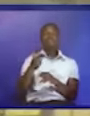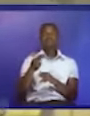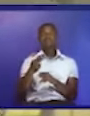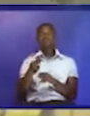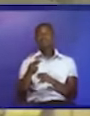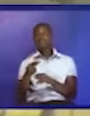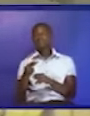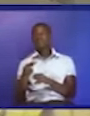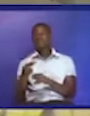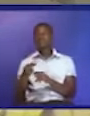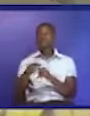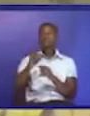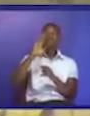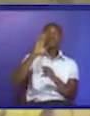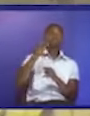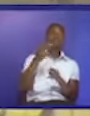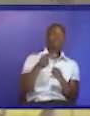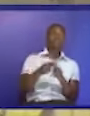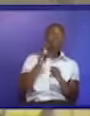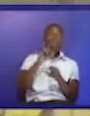be